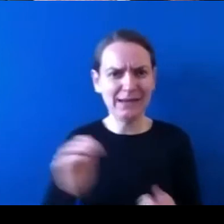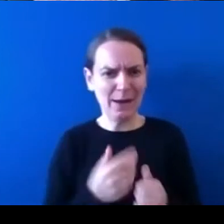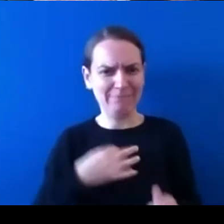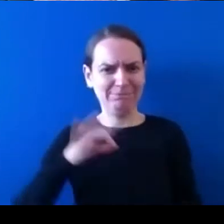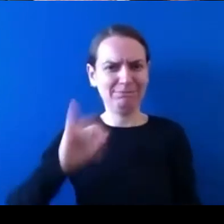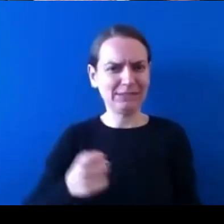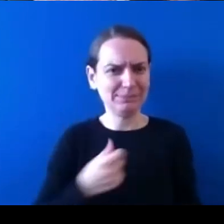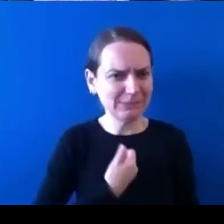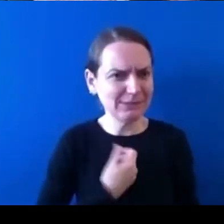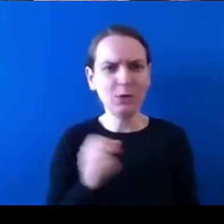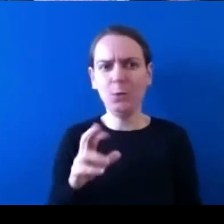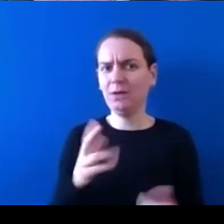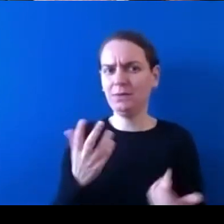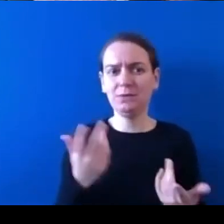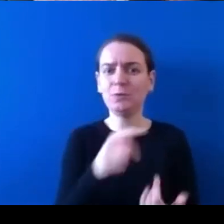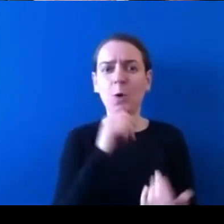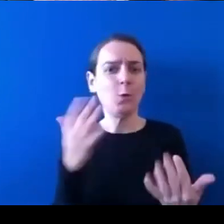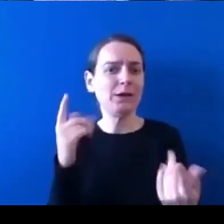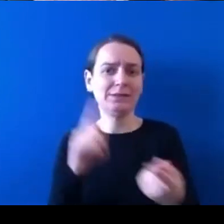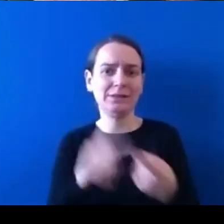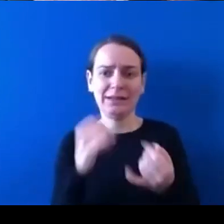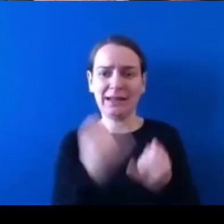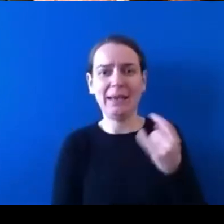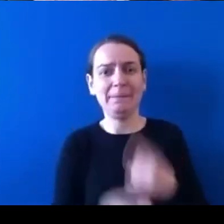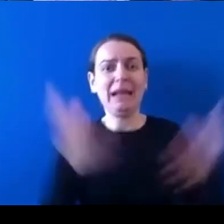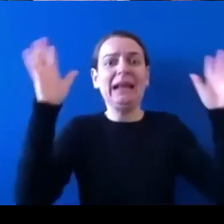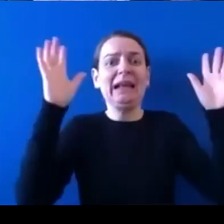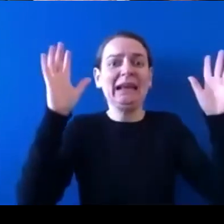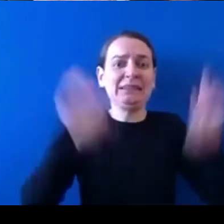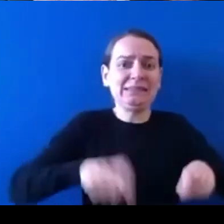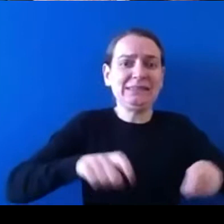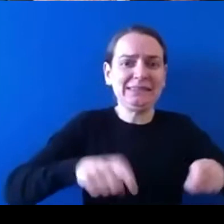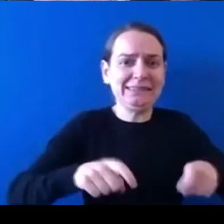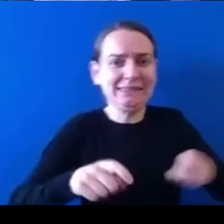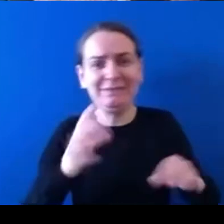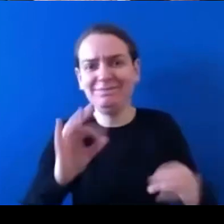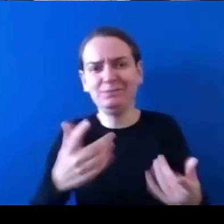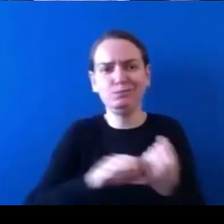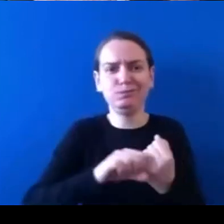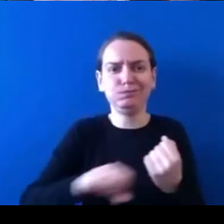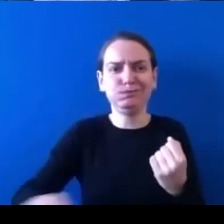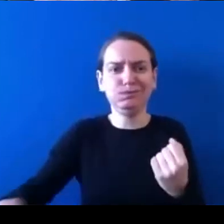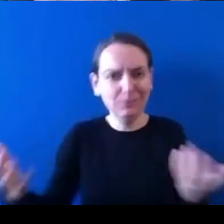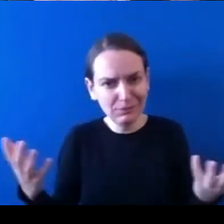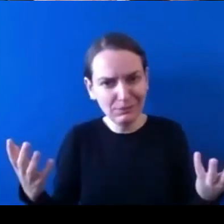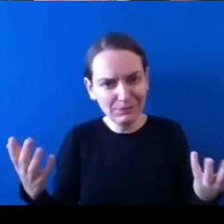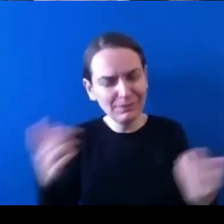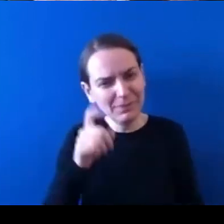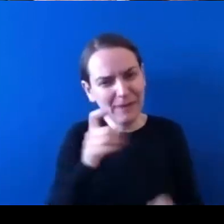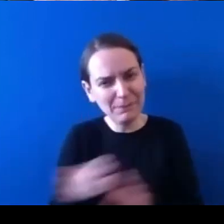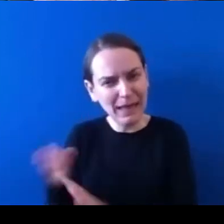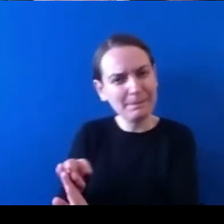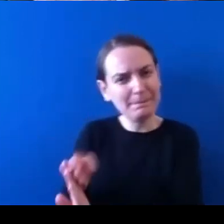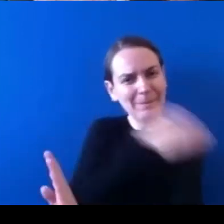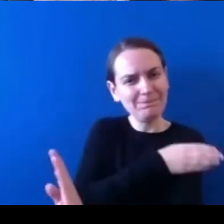Don't wait until it's too late to fix a problem or issue. Getting materials from college instructors is always going to